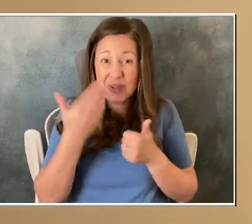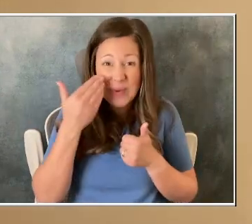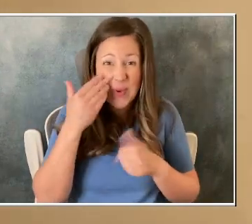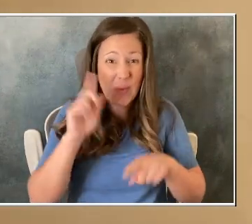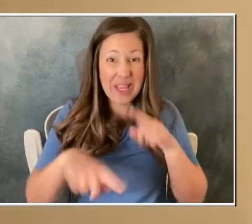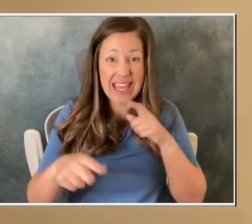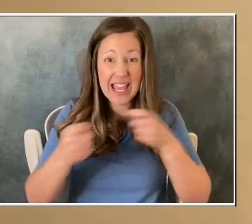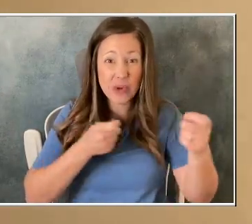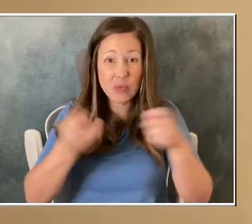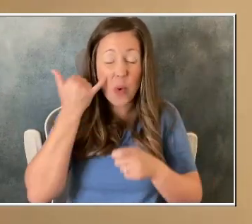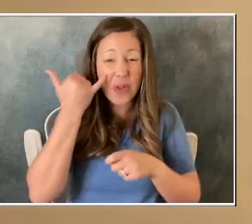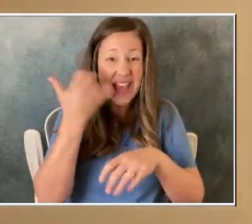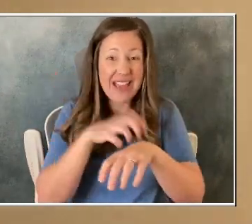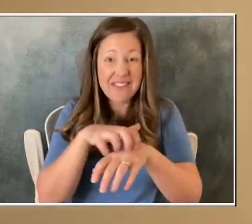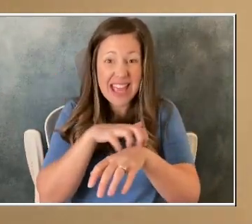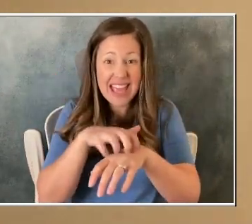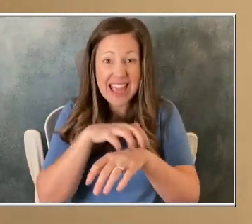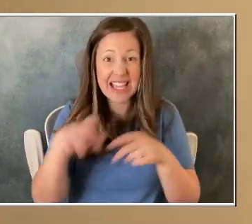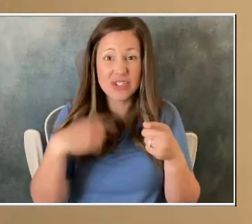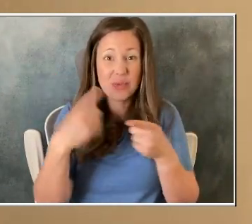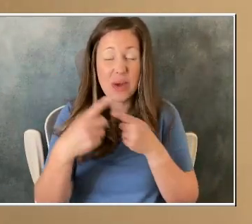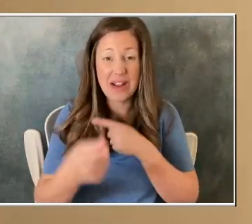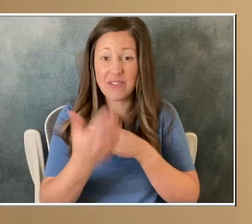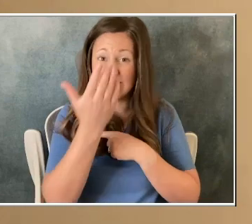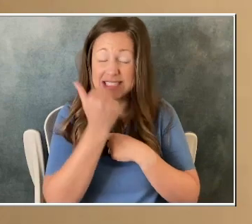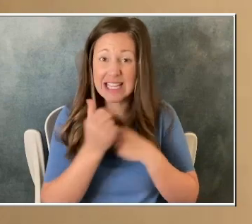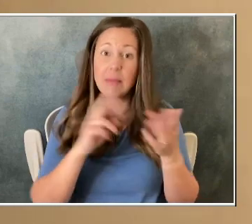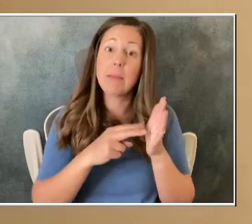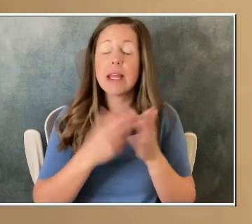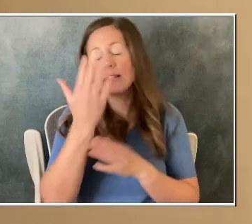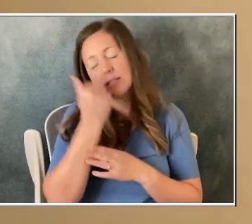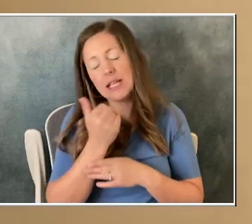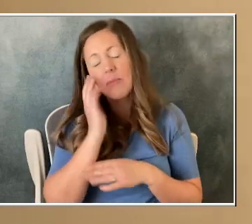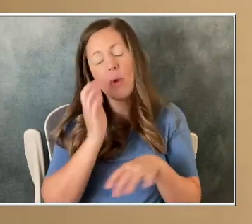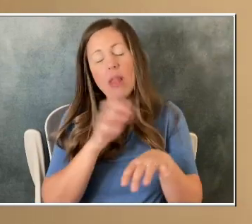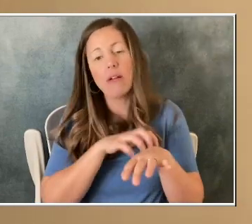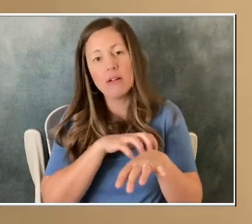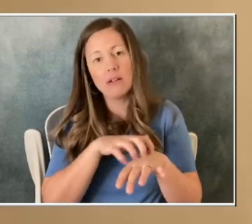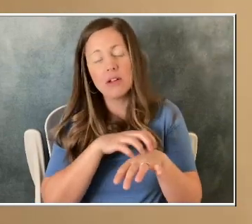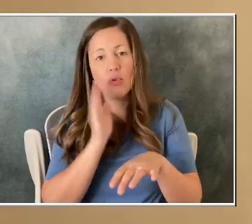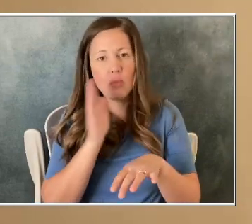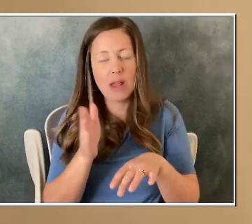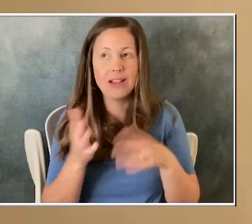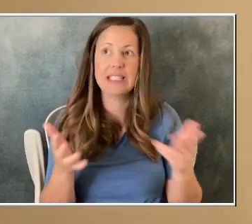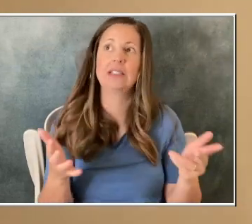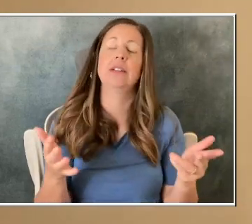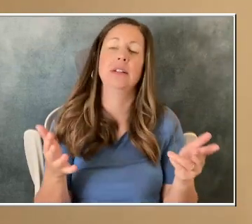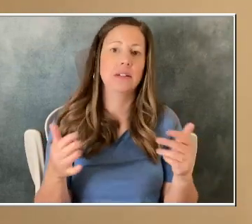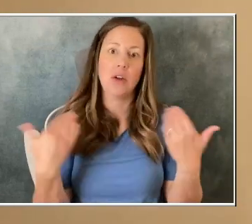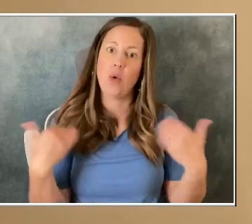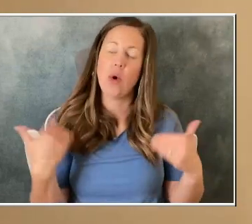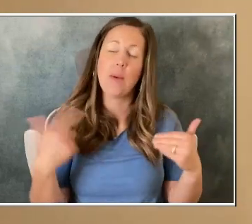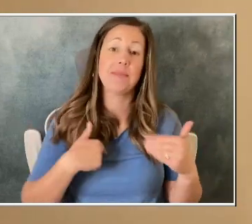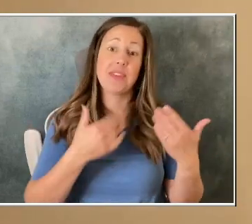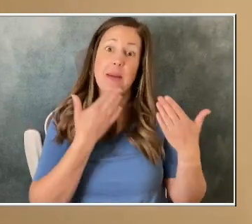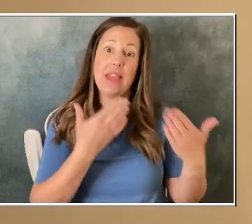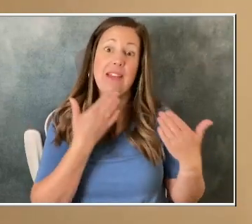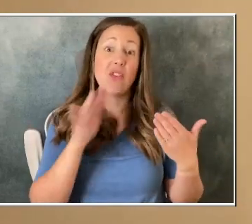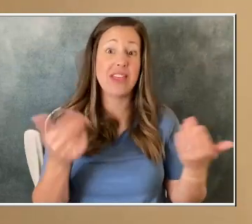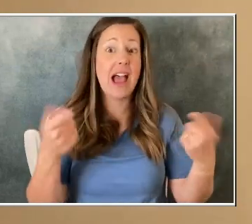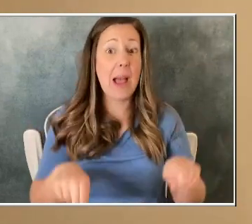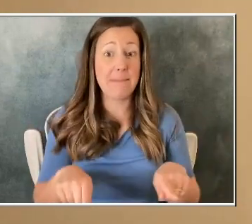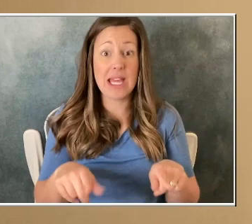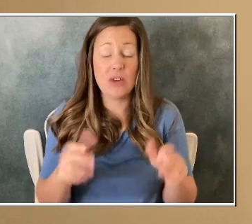have an itch when you're asleep, so you're going to want to itch it. I'm just thankful that this went on during the winter